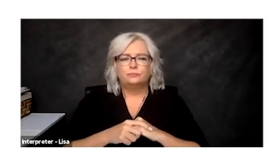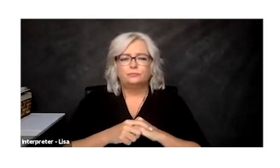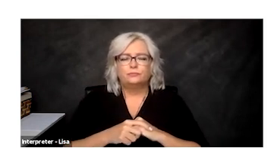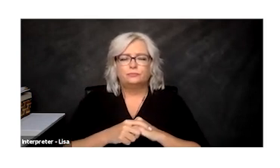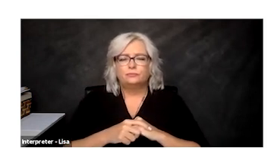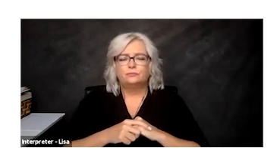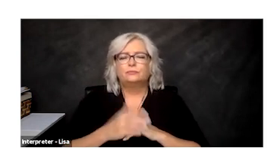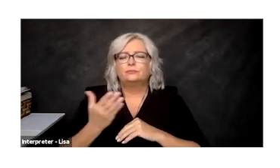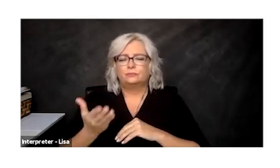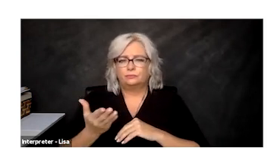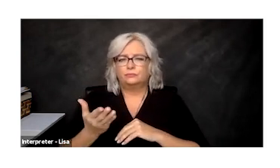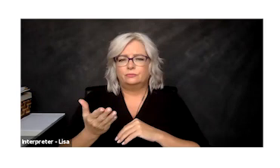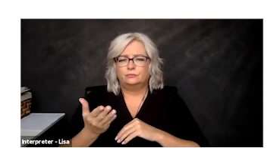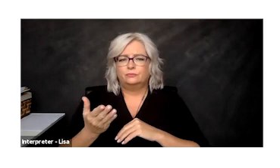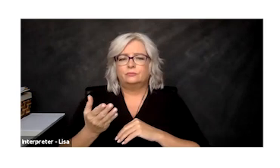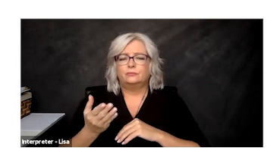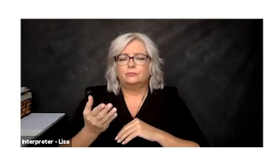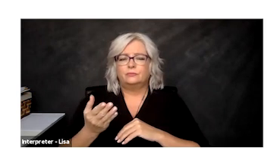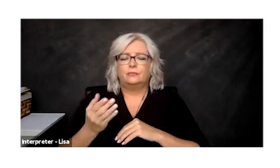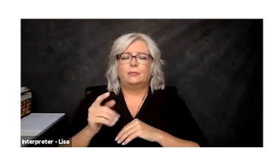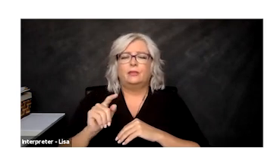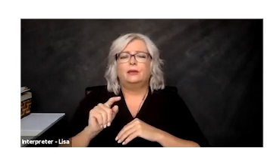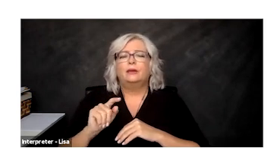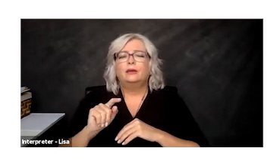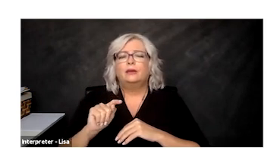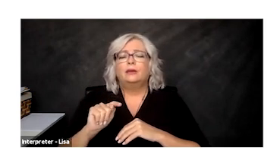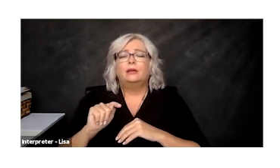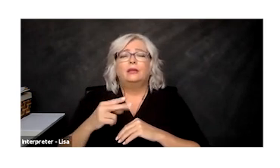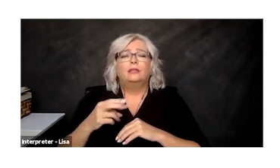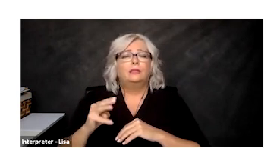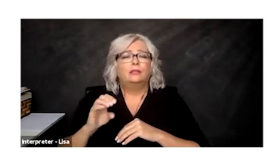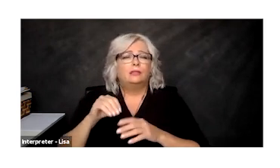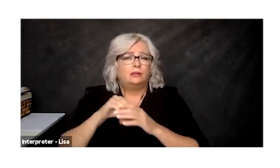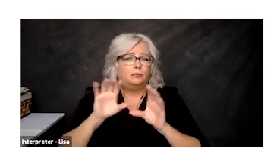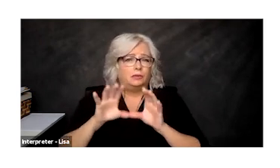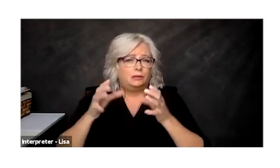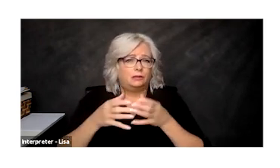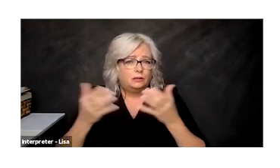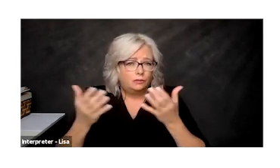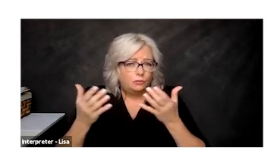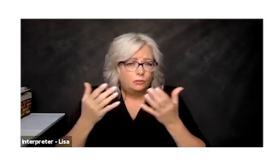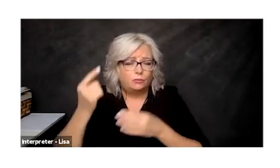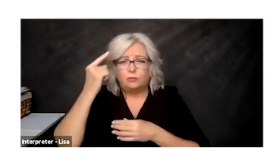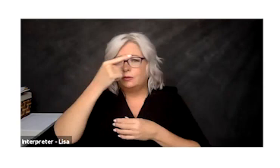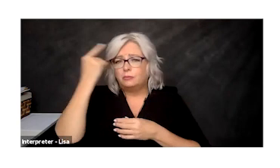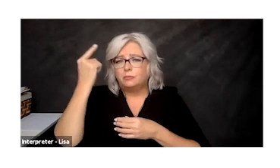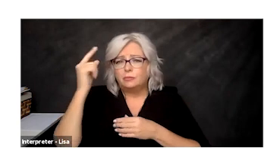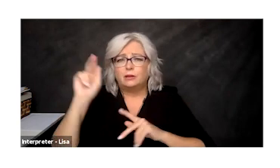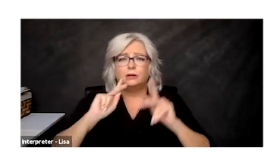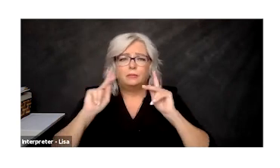So, I mean, a running theme in our class is that Black people have innovated